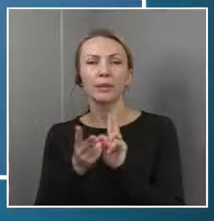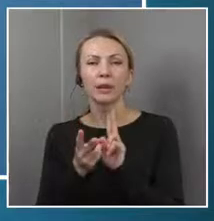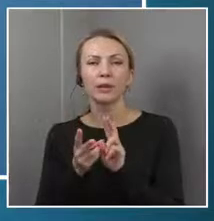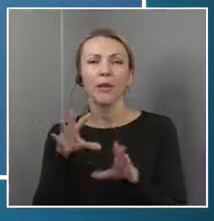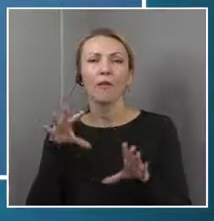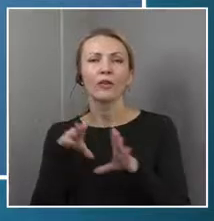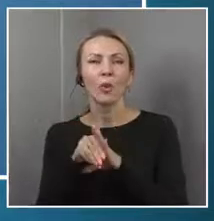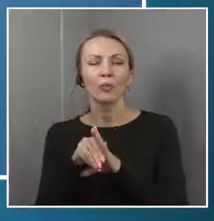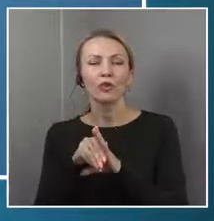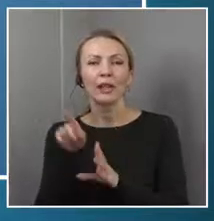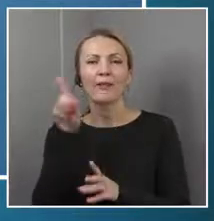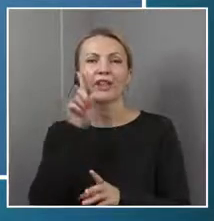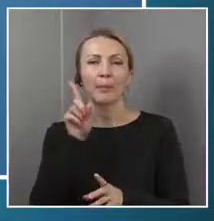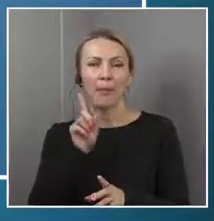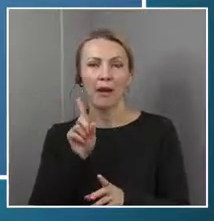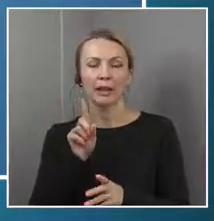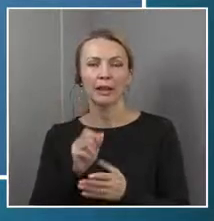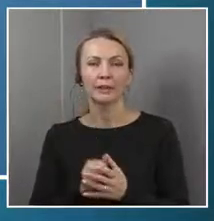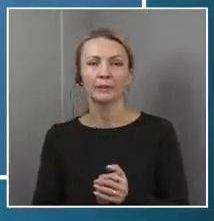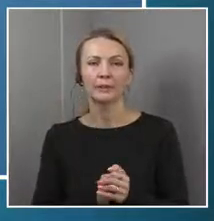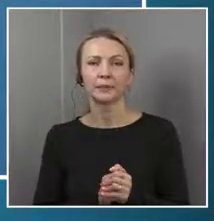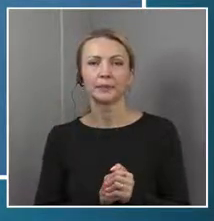I by myself already